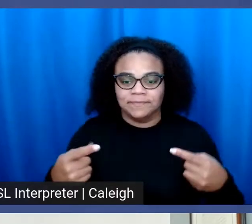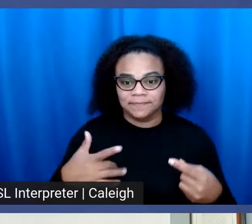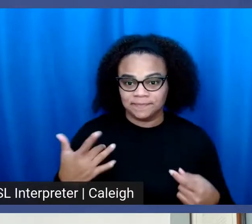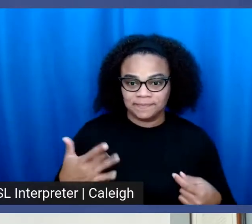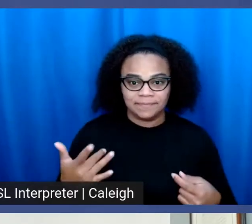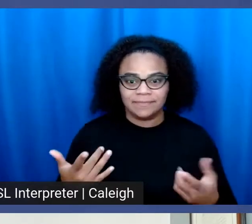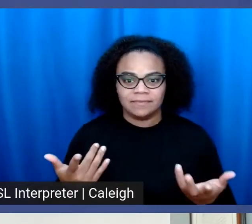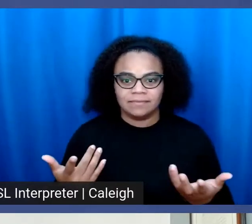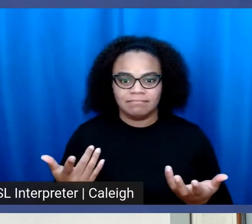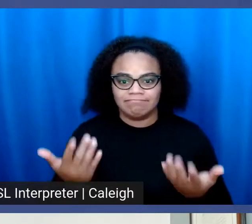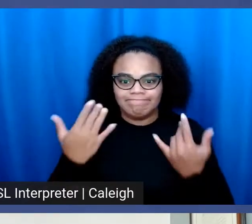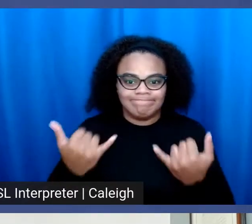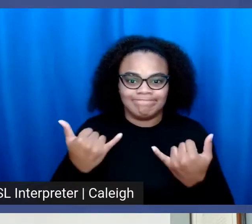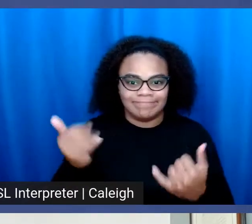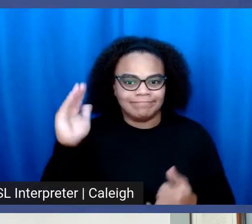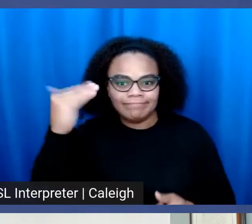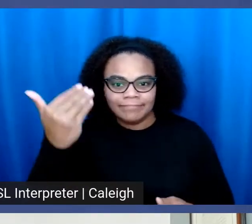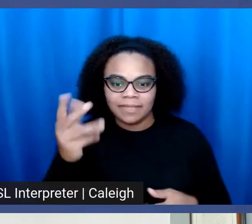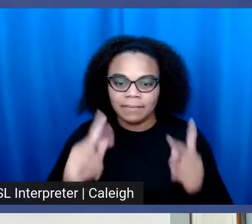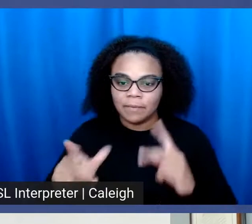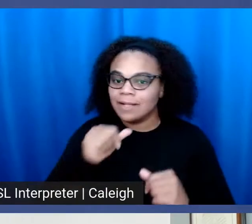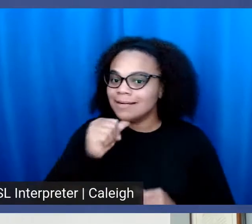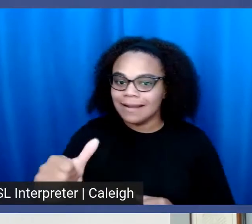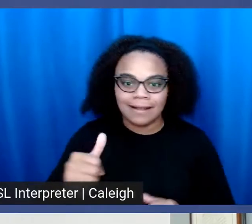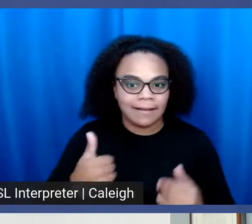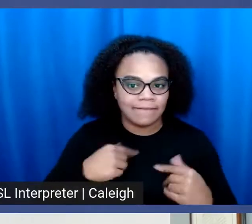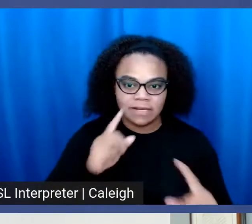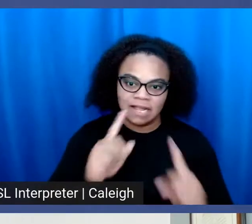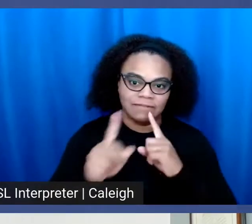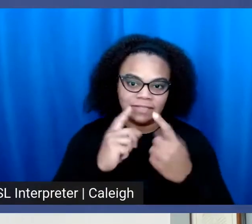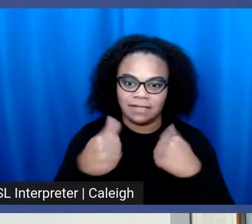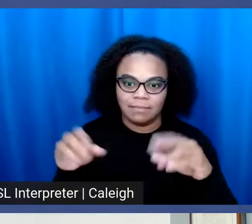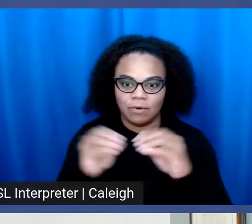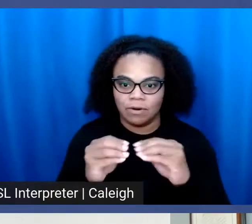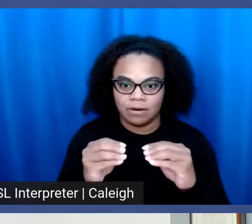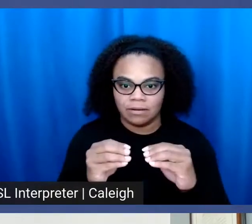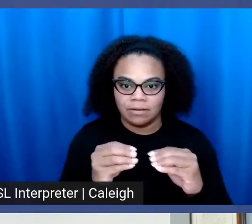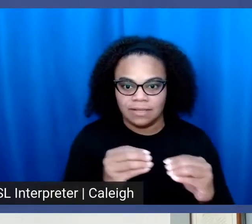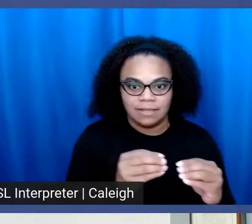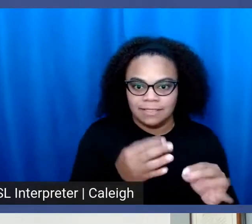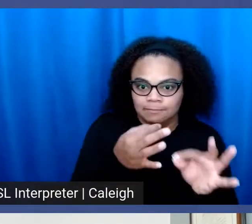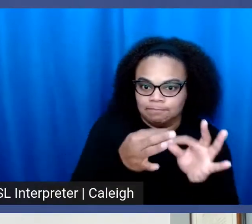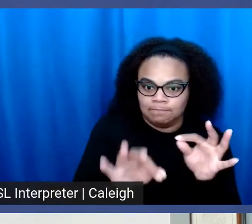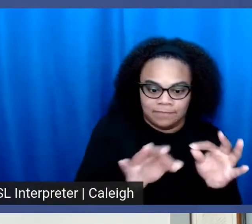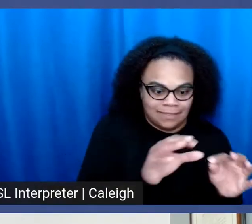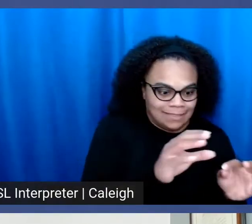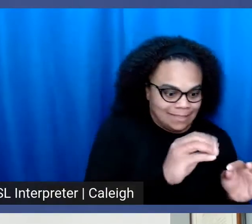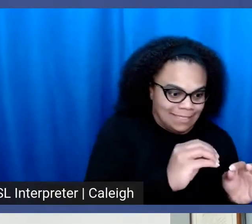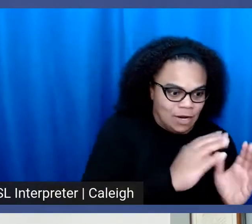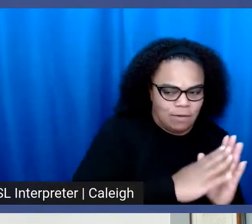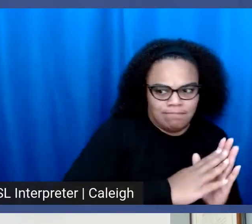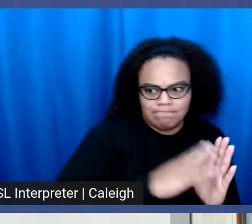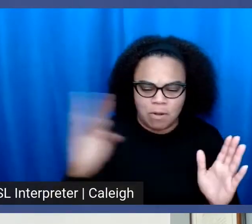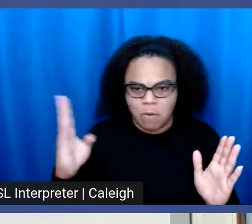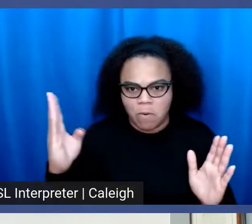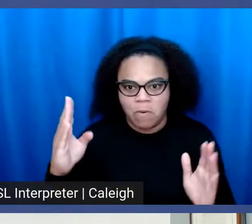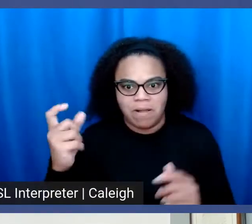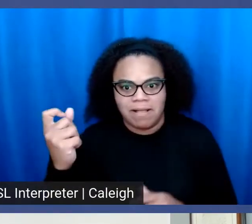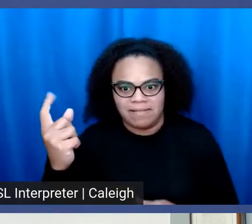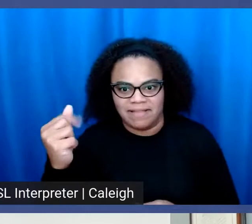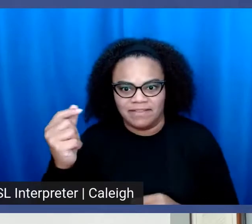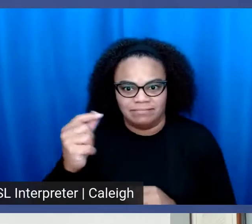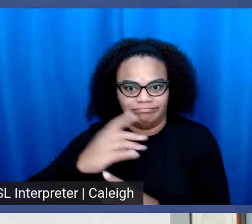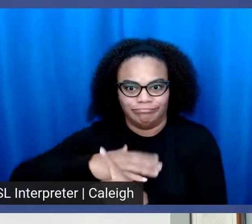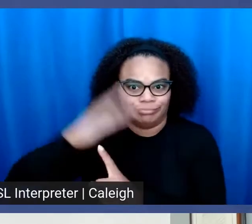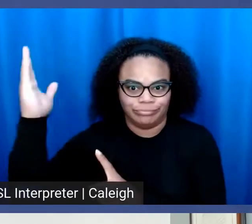having conversations anymore. Right. We are going automatically from 0 to 11, and people are showing up